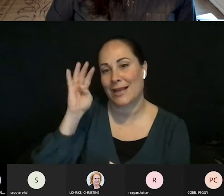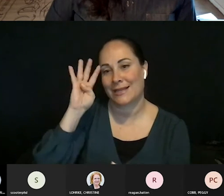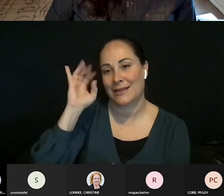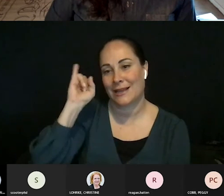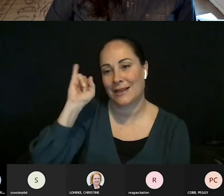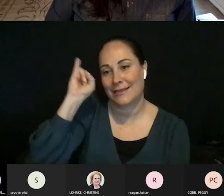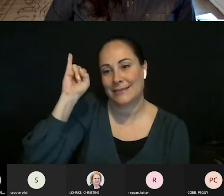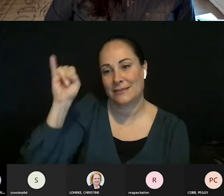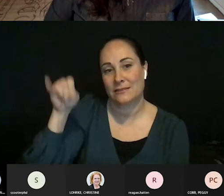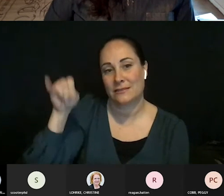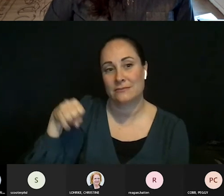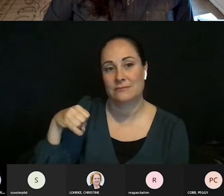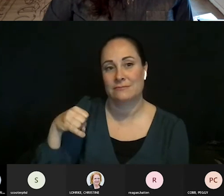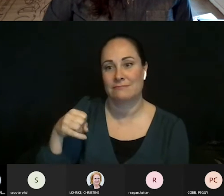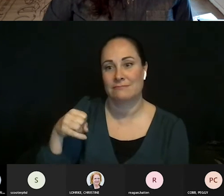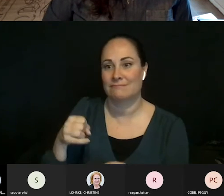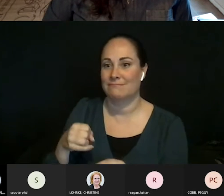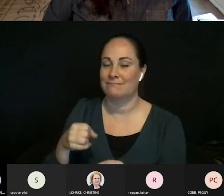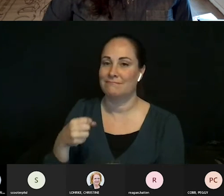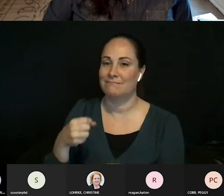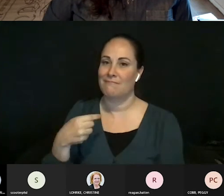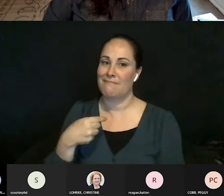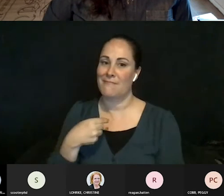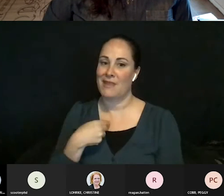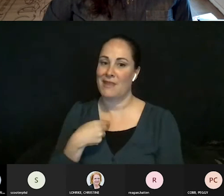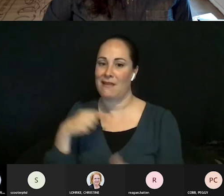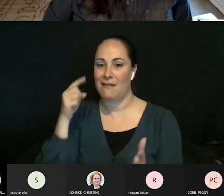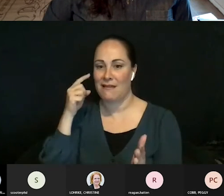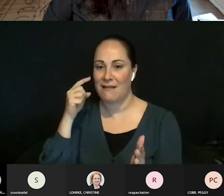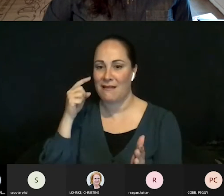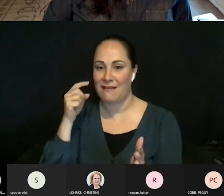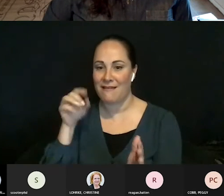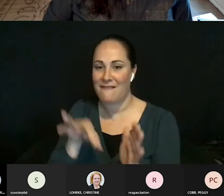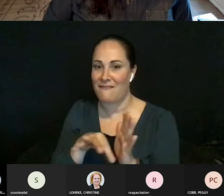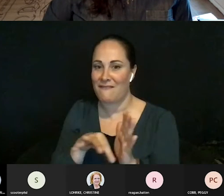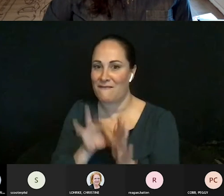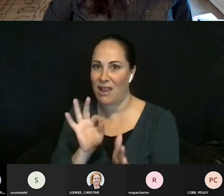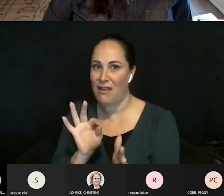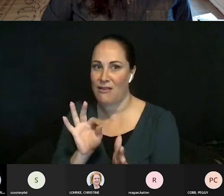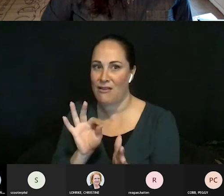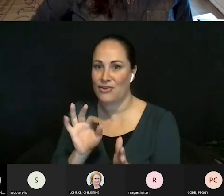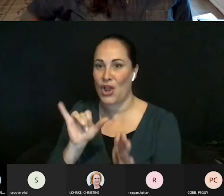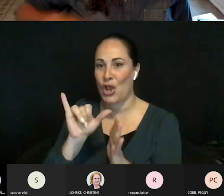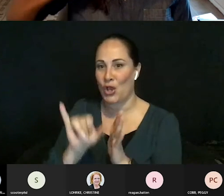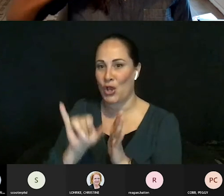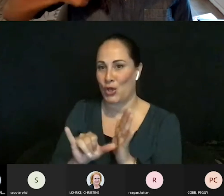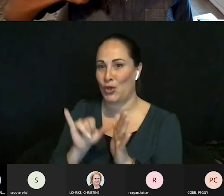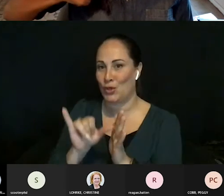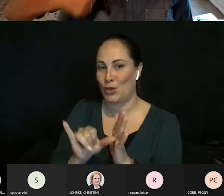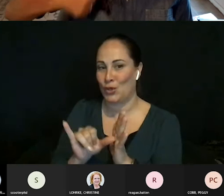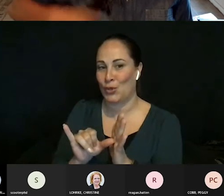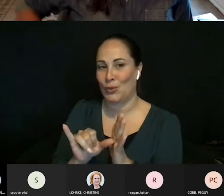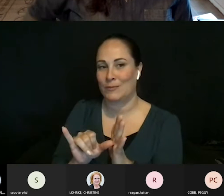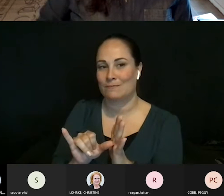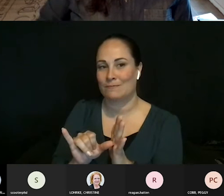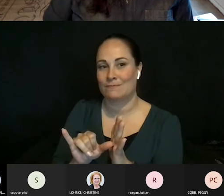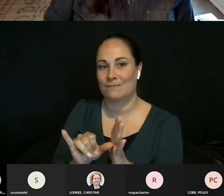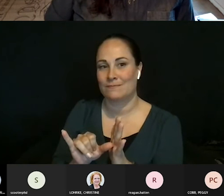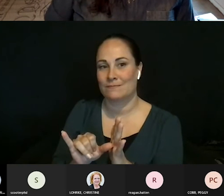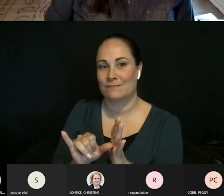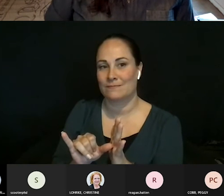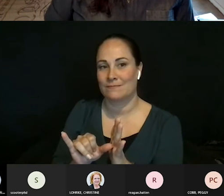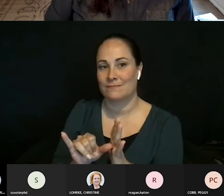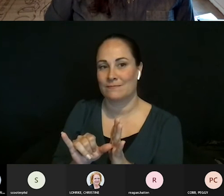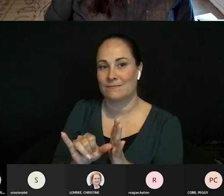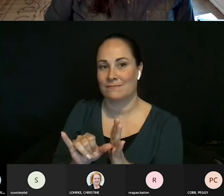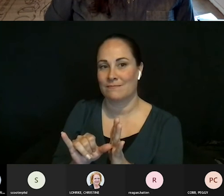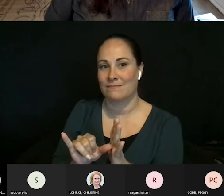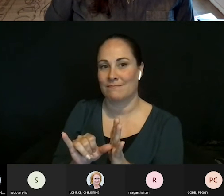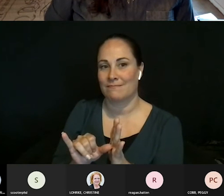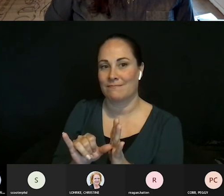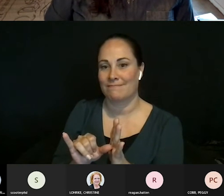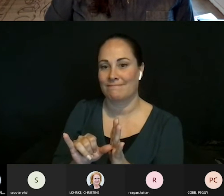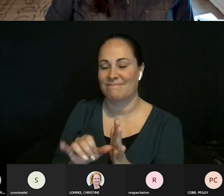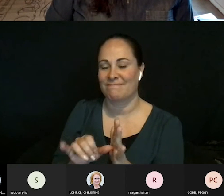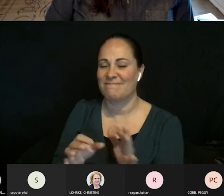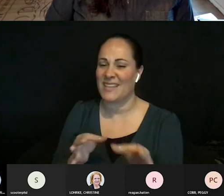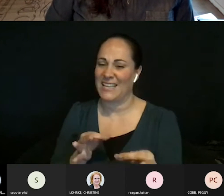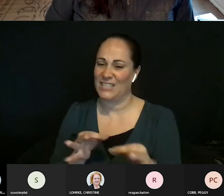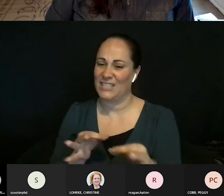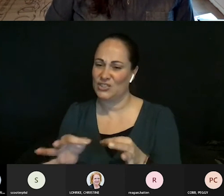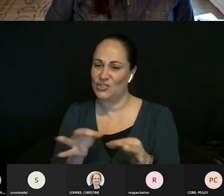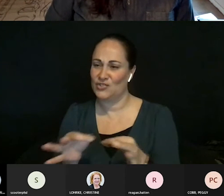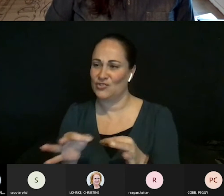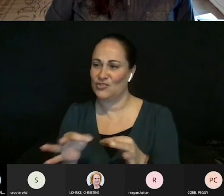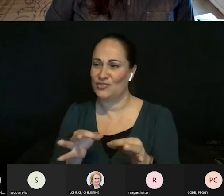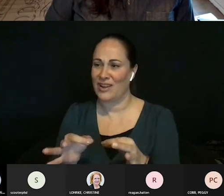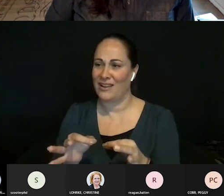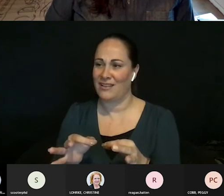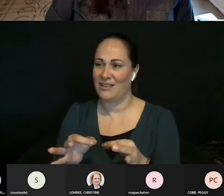channel by a female physicist. And I'm using female only because, it's one way to describe her.